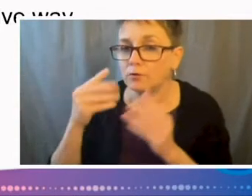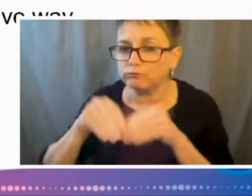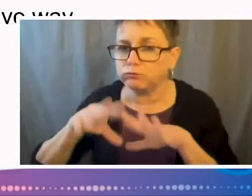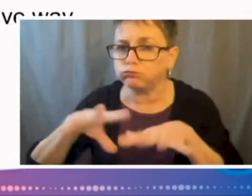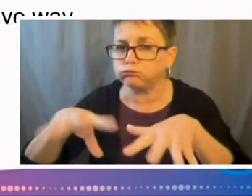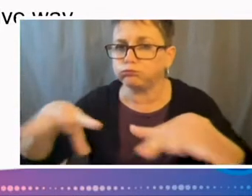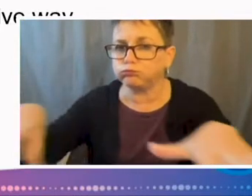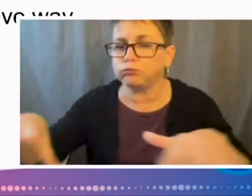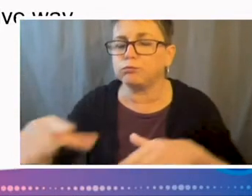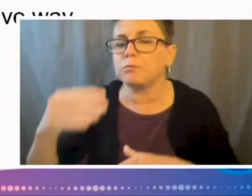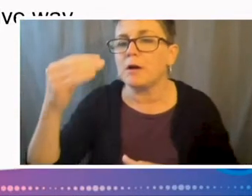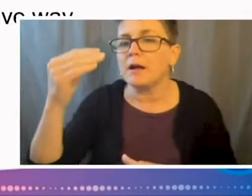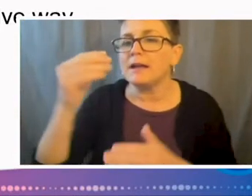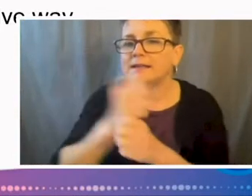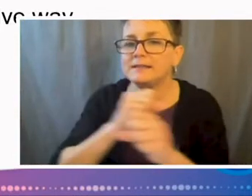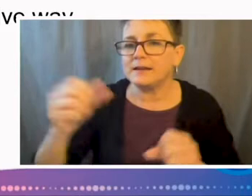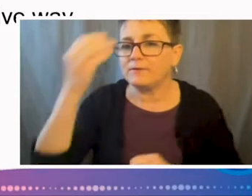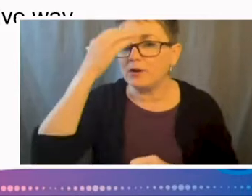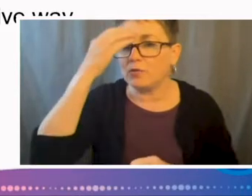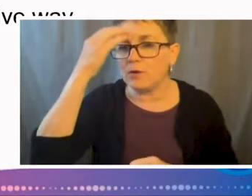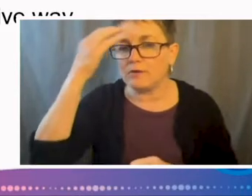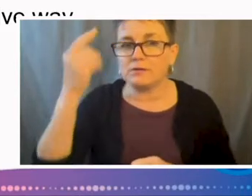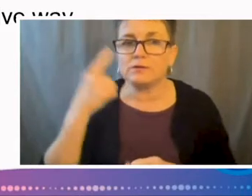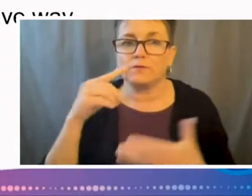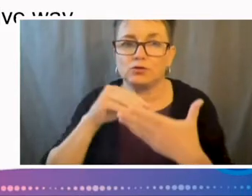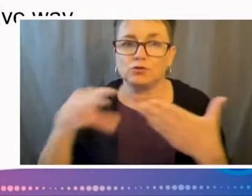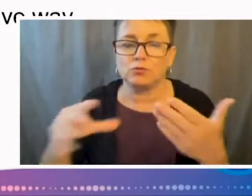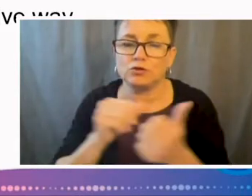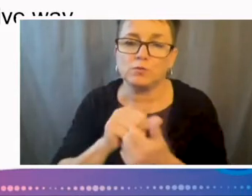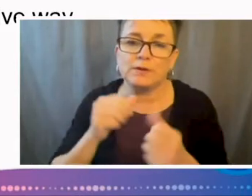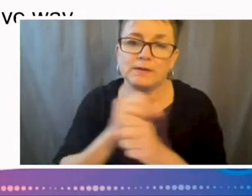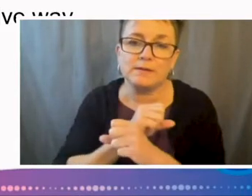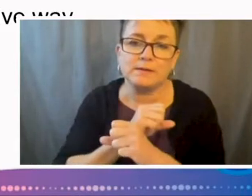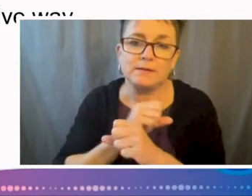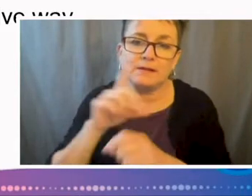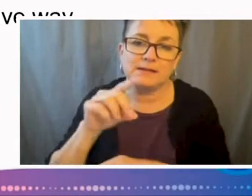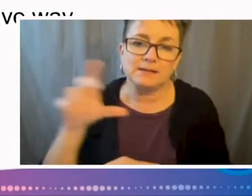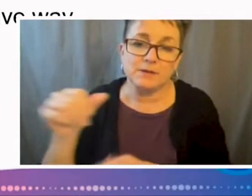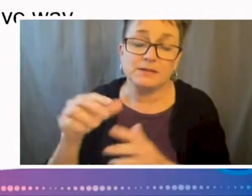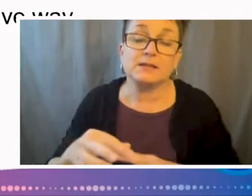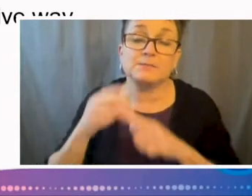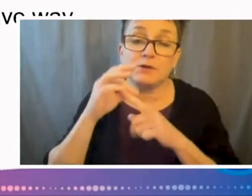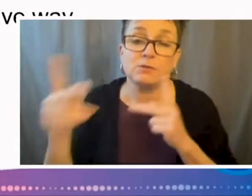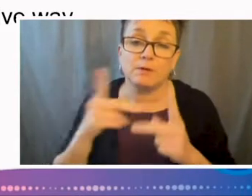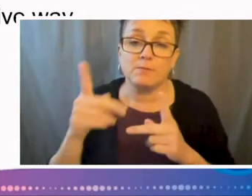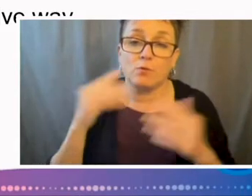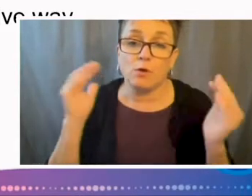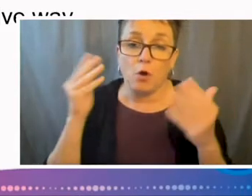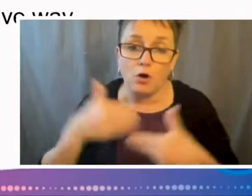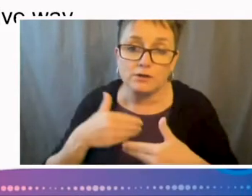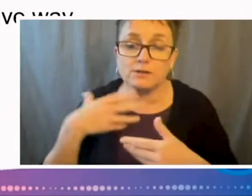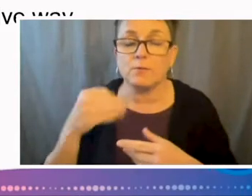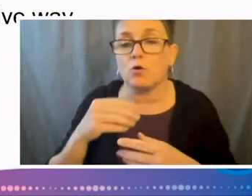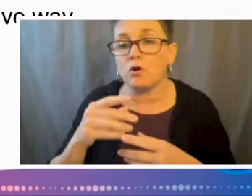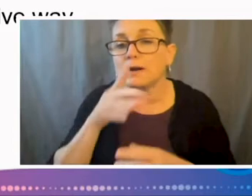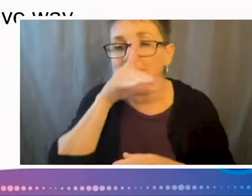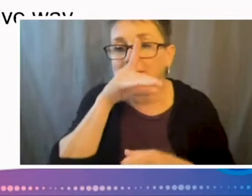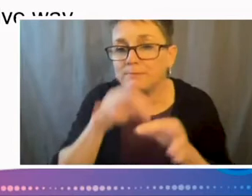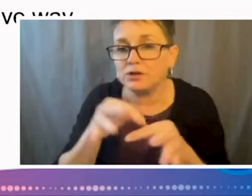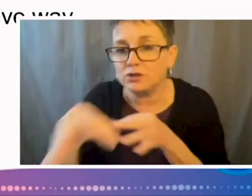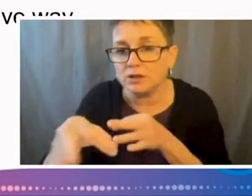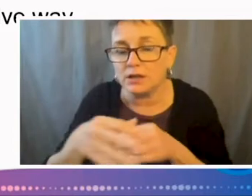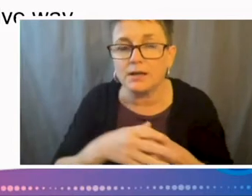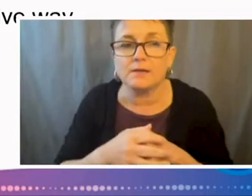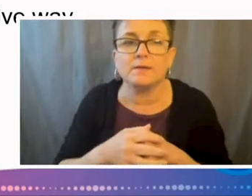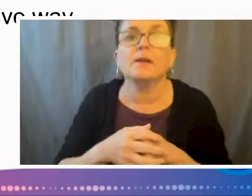with disabilities, specifically those with autism and speech delays. And Special Seat will have puppets like